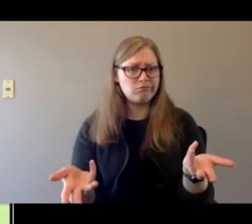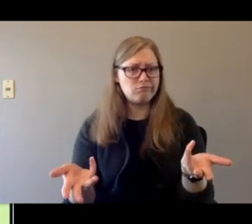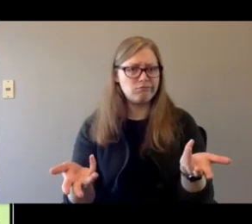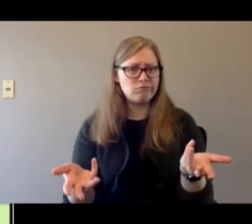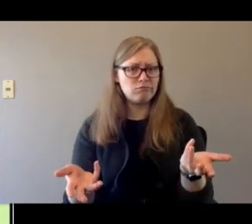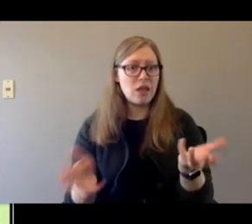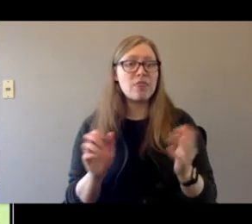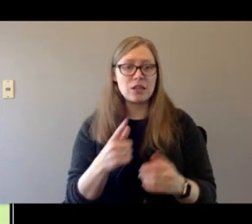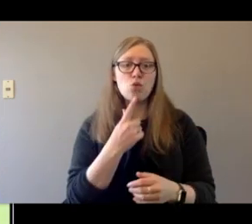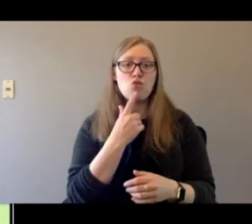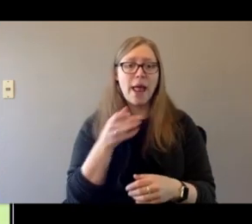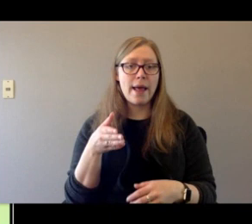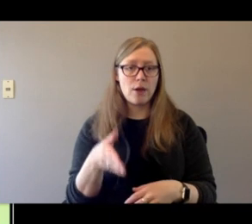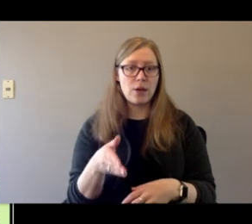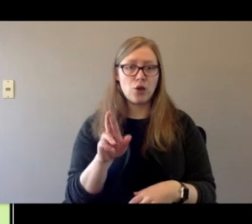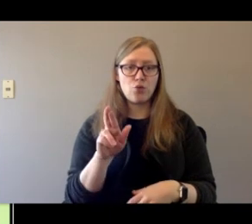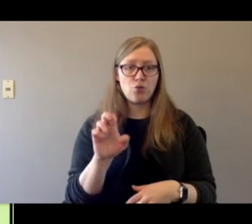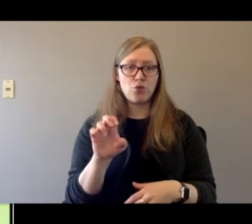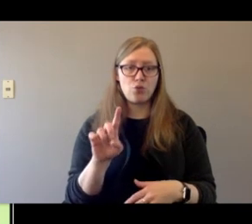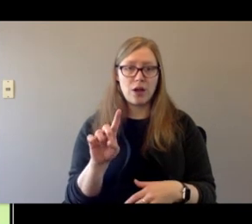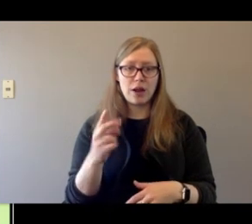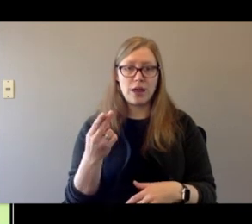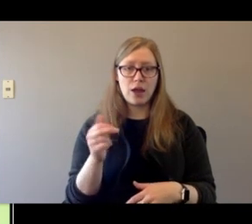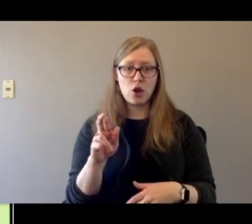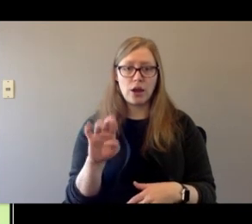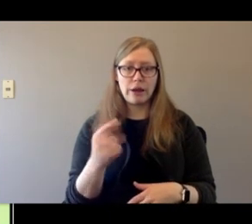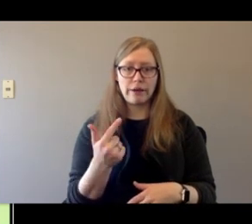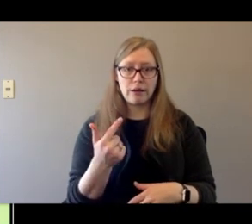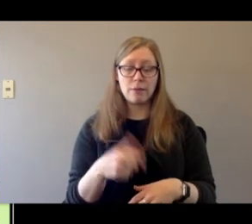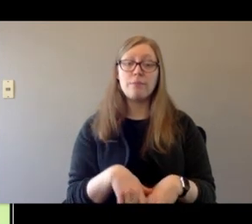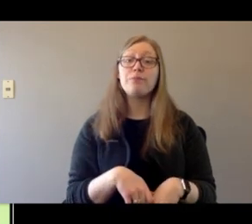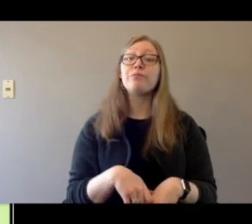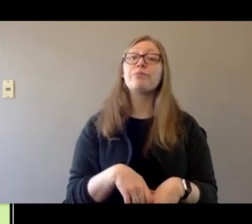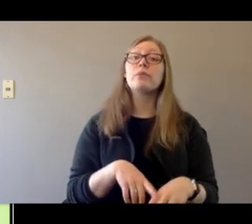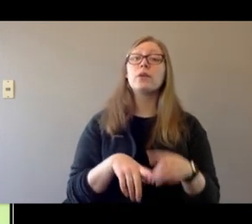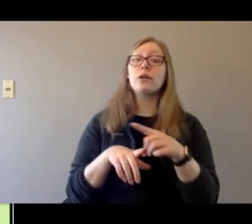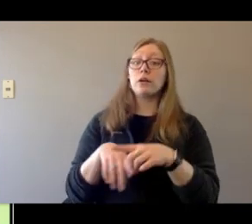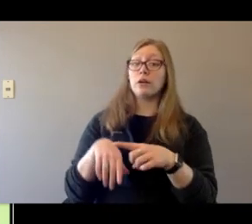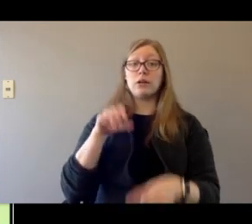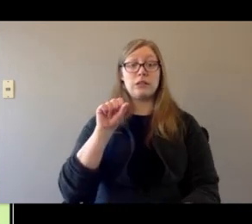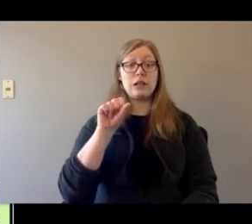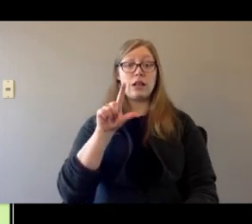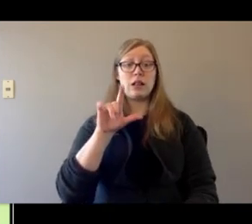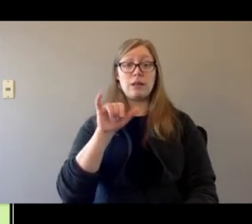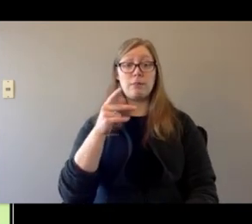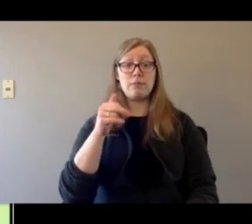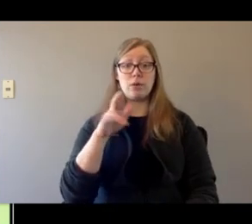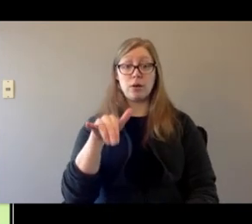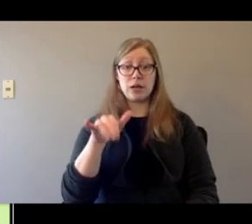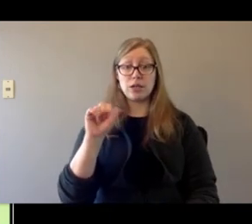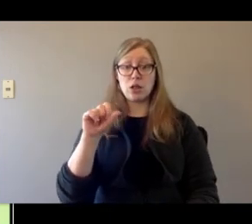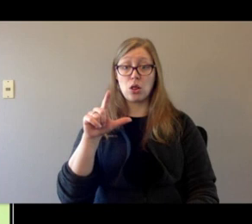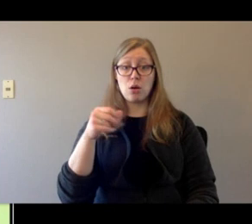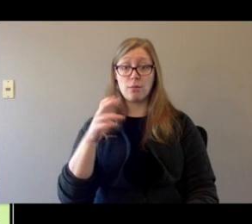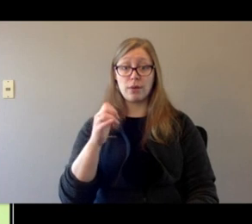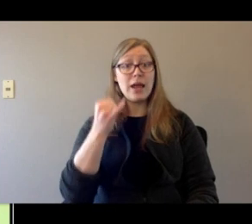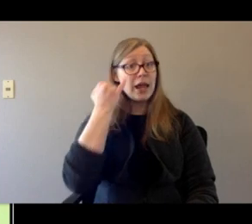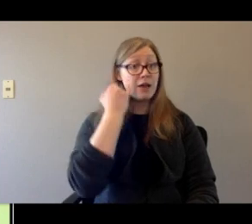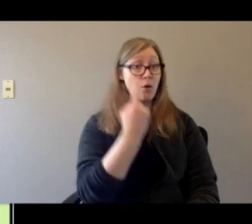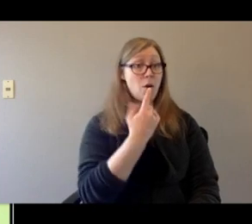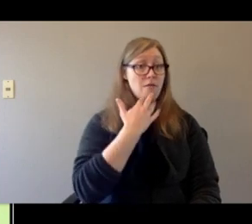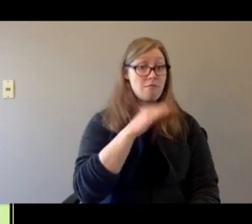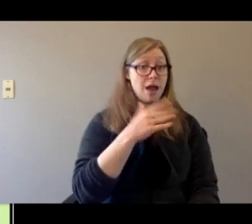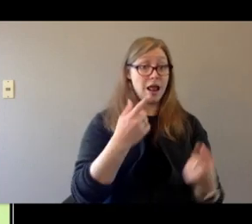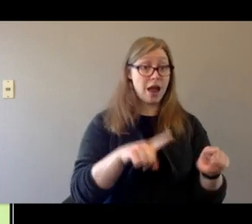Next is slippery slope. This is arguing that if one bad thing happens, a series of bad things will follow. Here's an example. School is killing